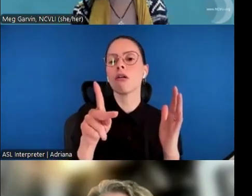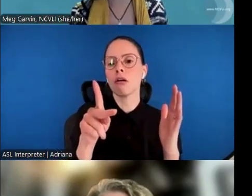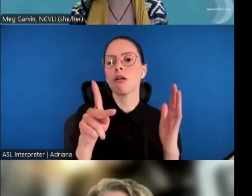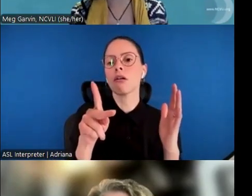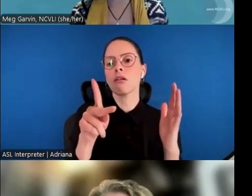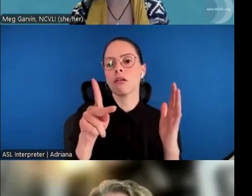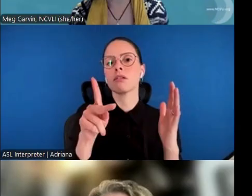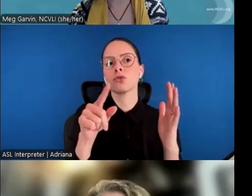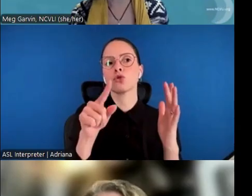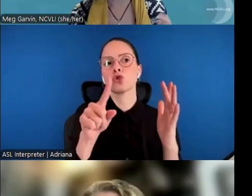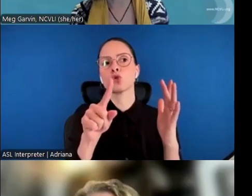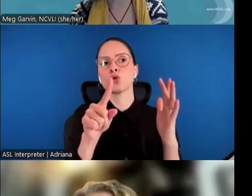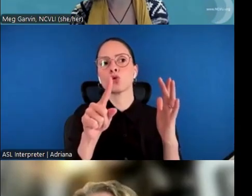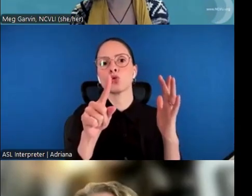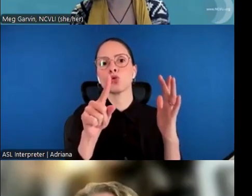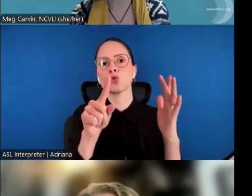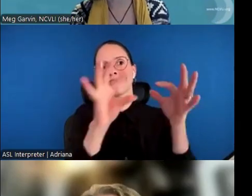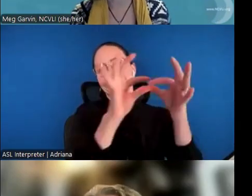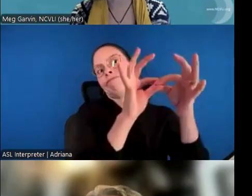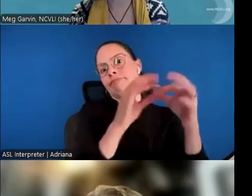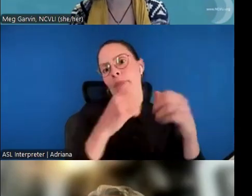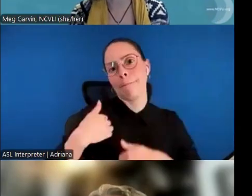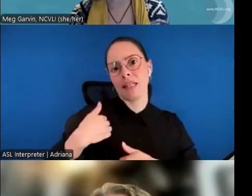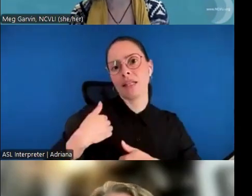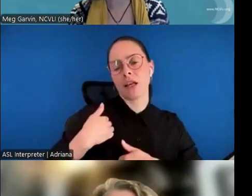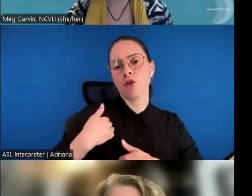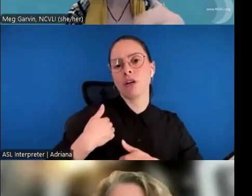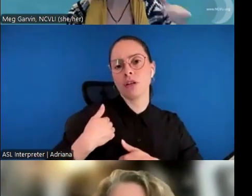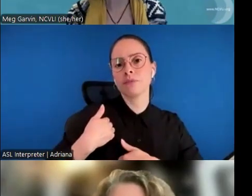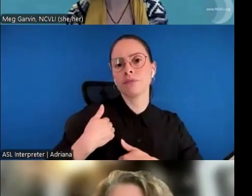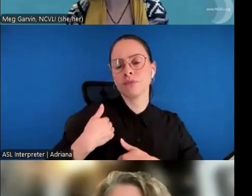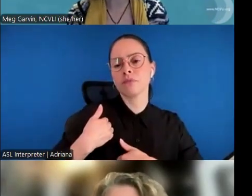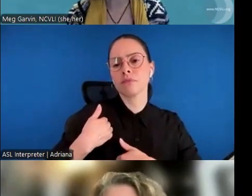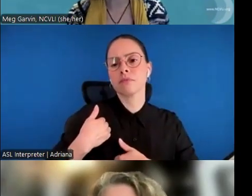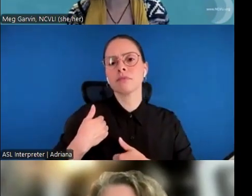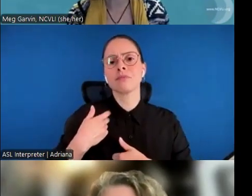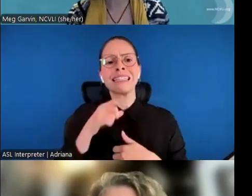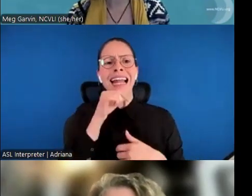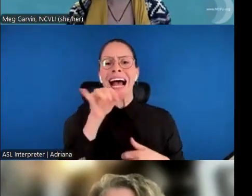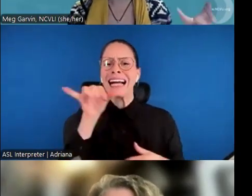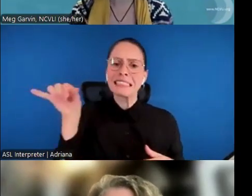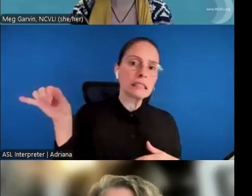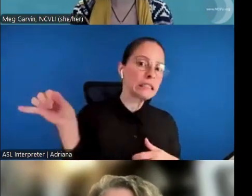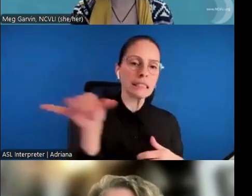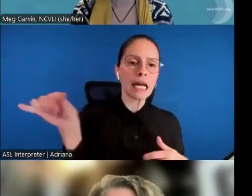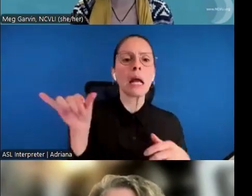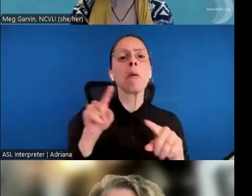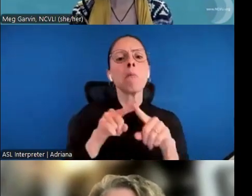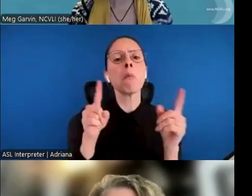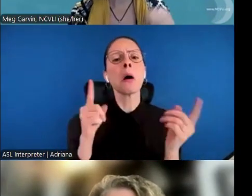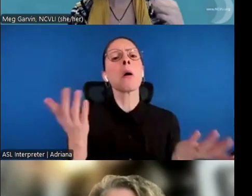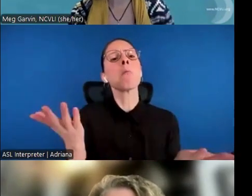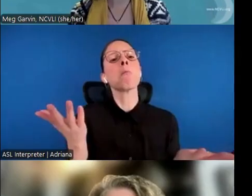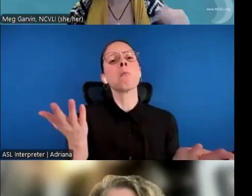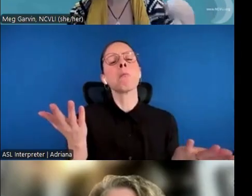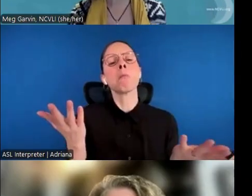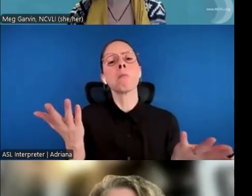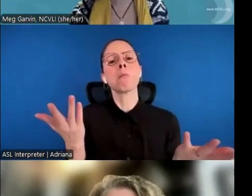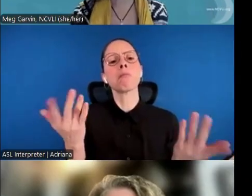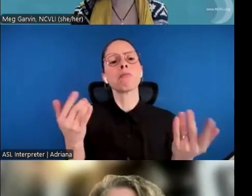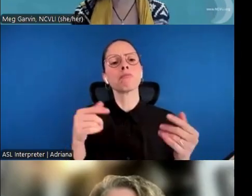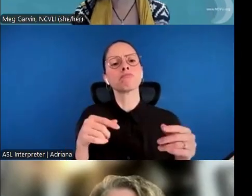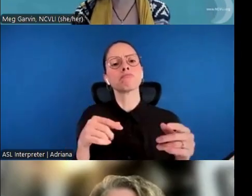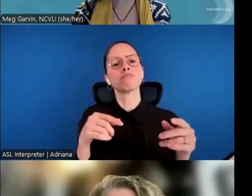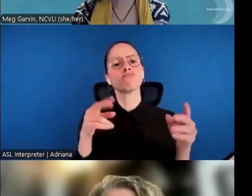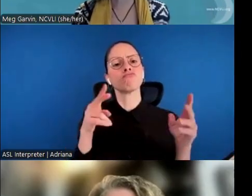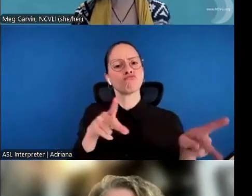military to advocate for your clients in that space. Not identical, but similar, so that your expertise